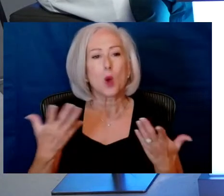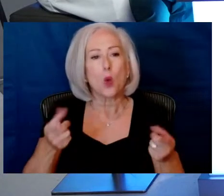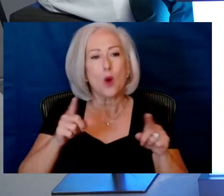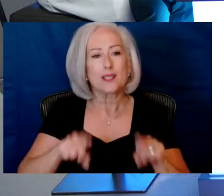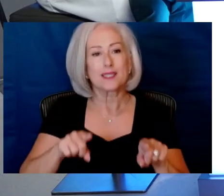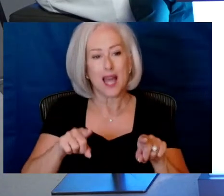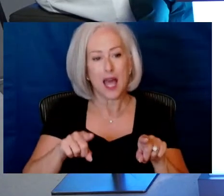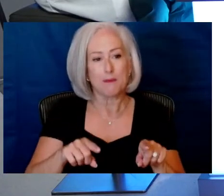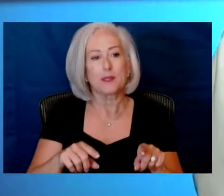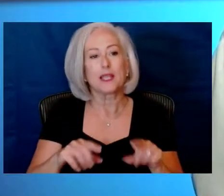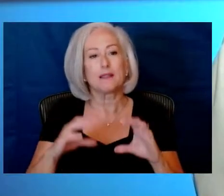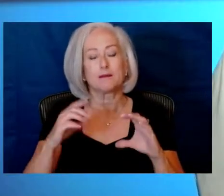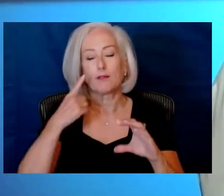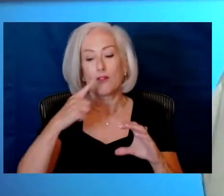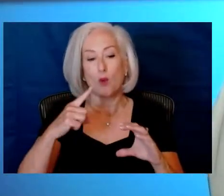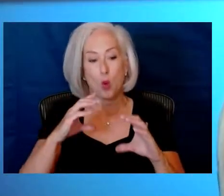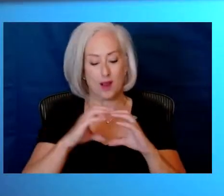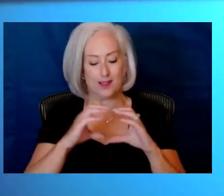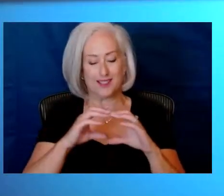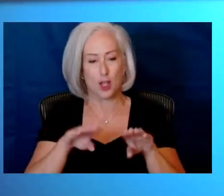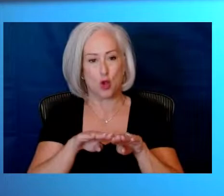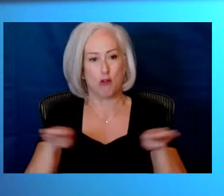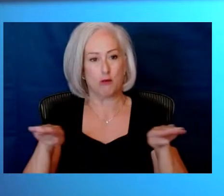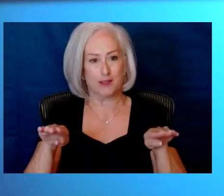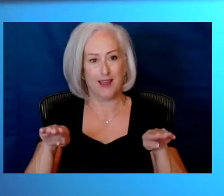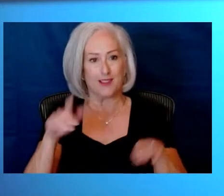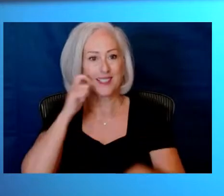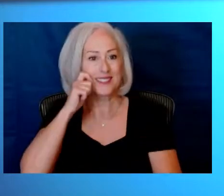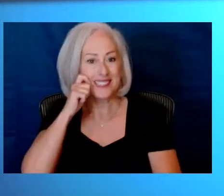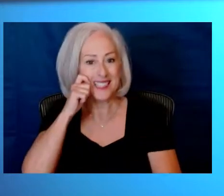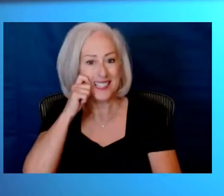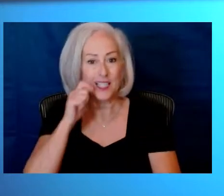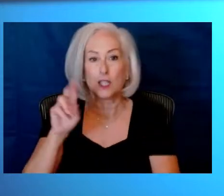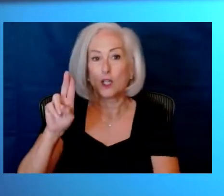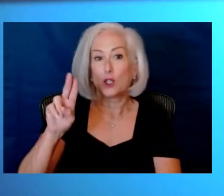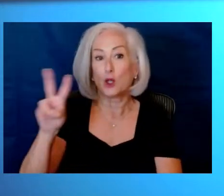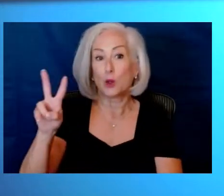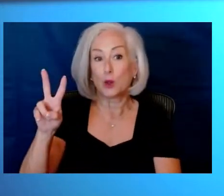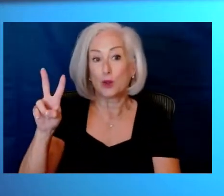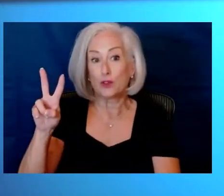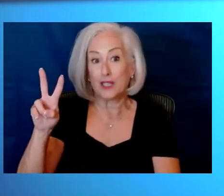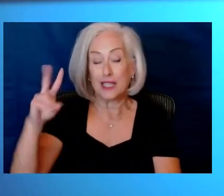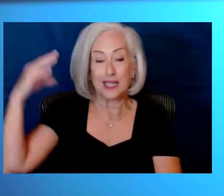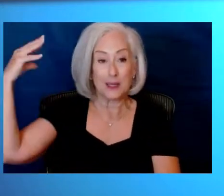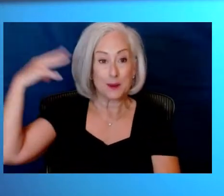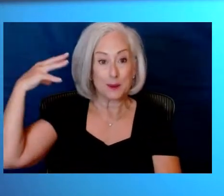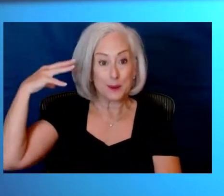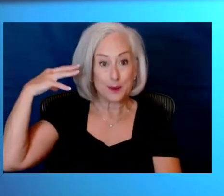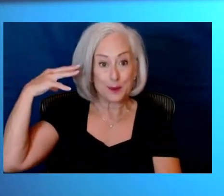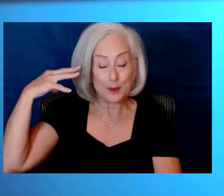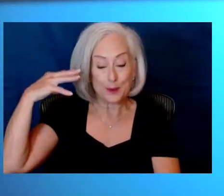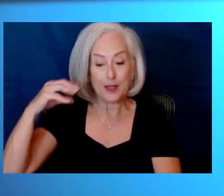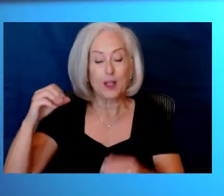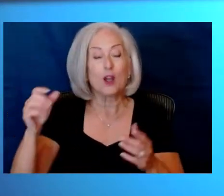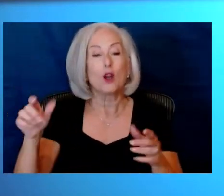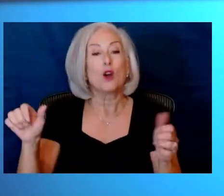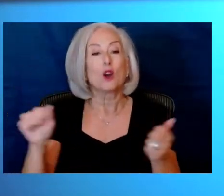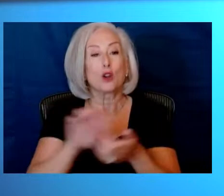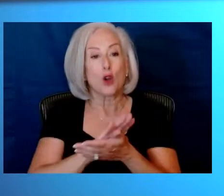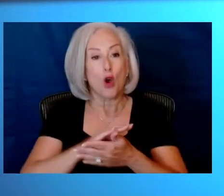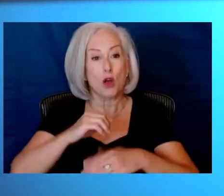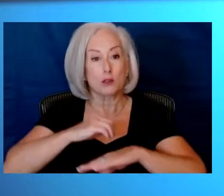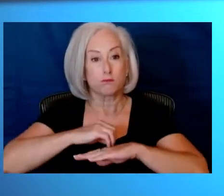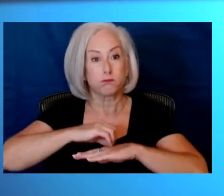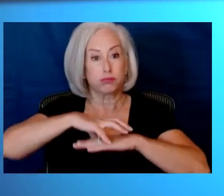level? So the UV radiation to the skin leads to the inflammation of the skin, and that leads to the swelling of the cells, injury